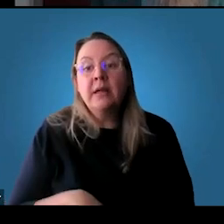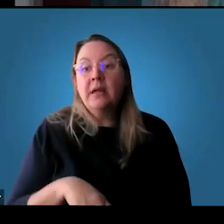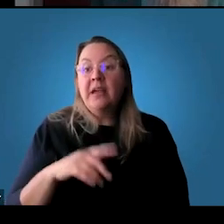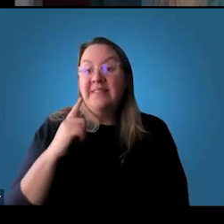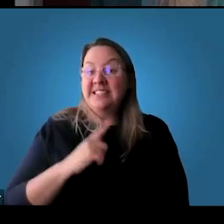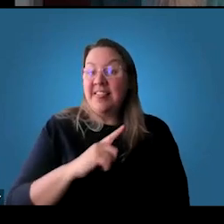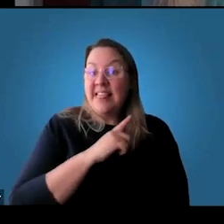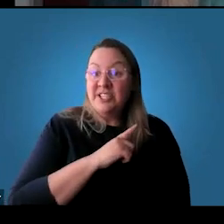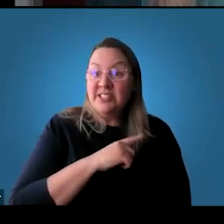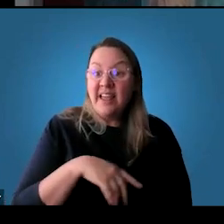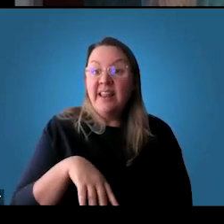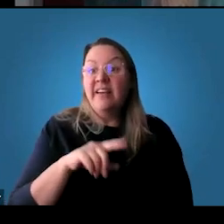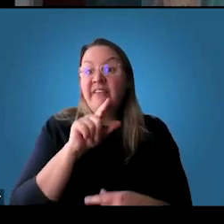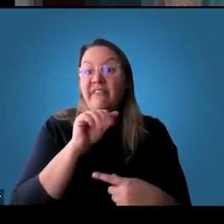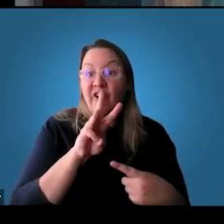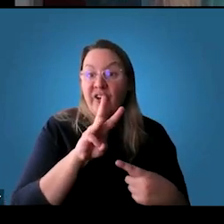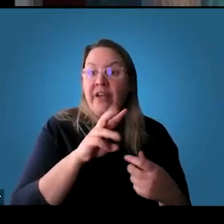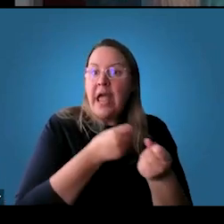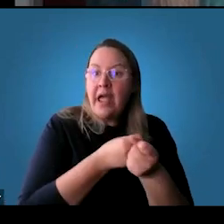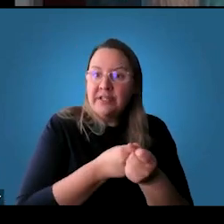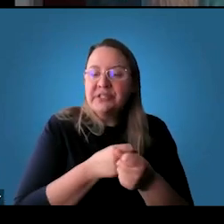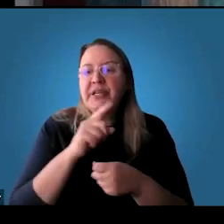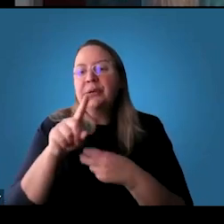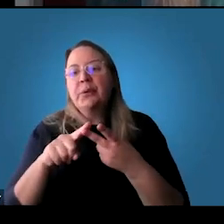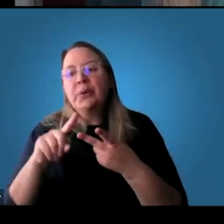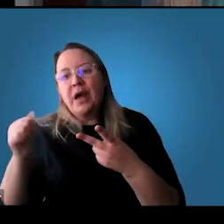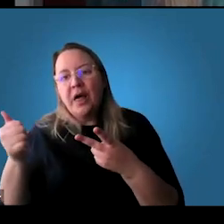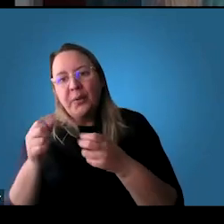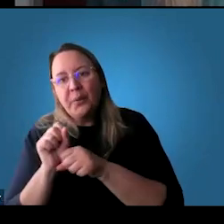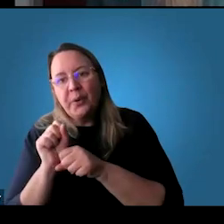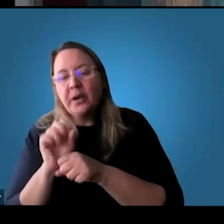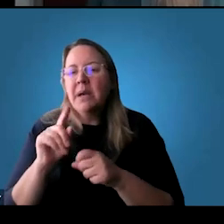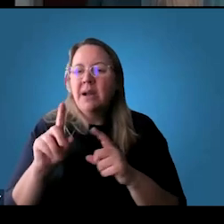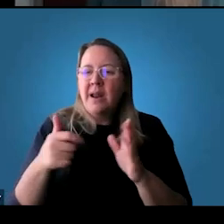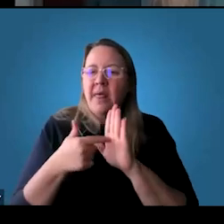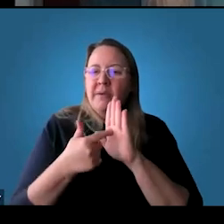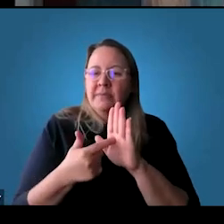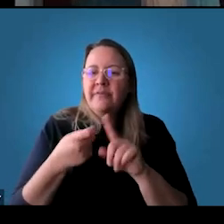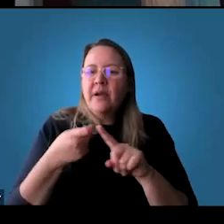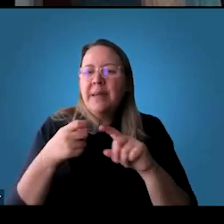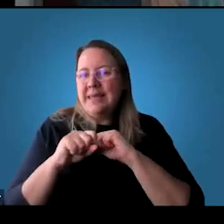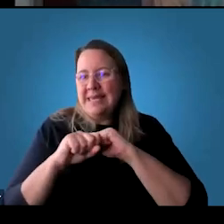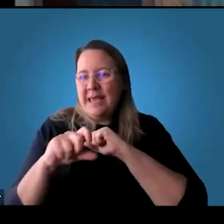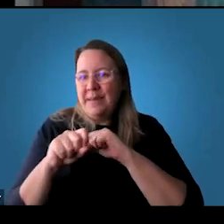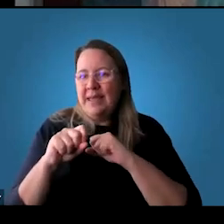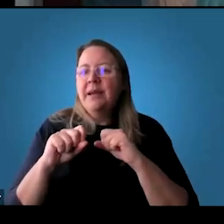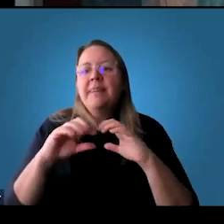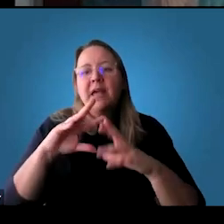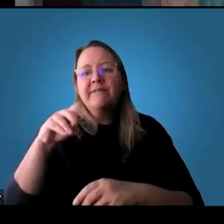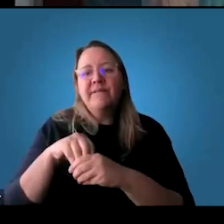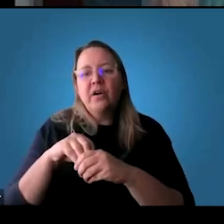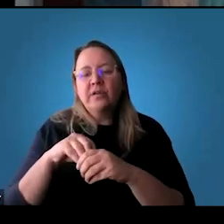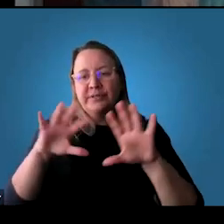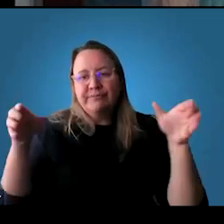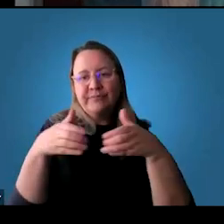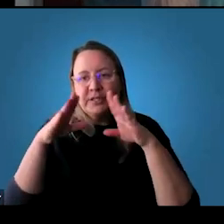legislative advocacy or other types of issue-driven work, I want to point to an example from a campaign that embodies this